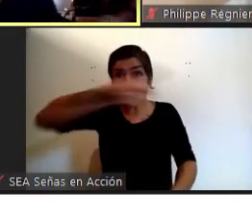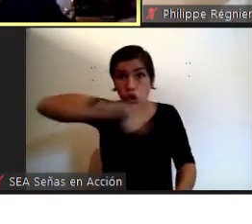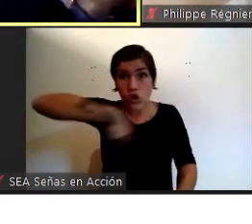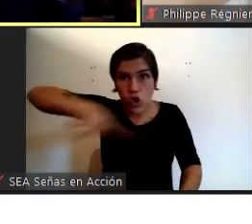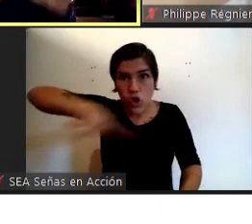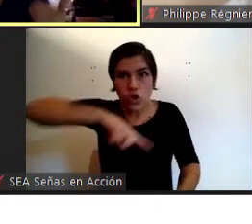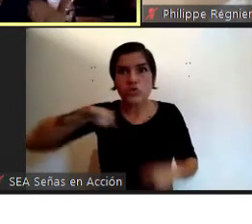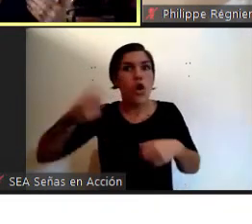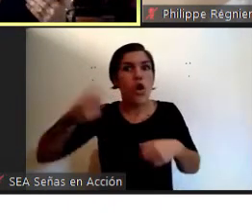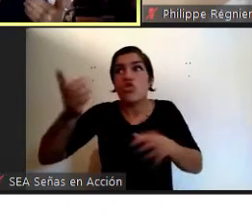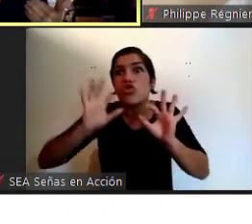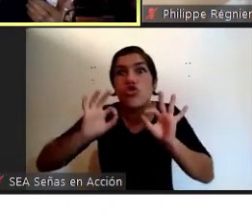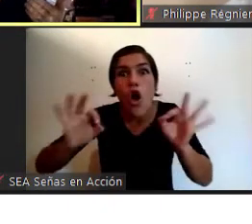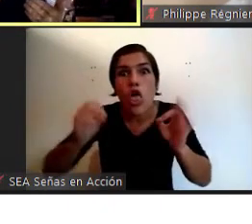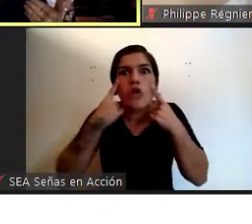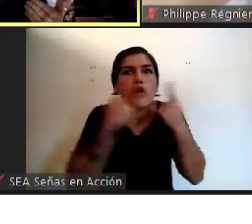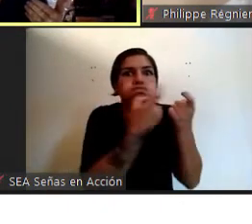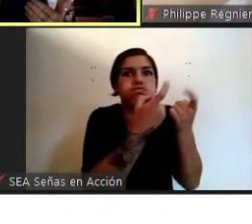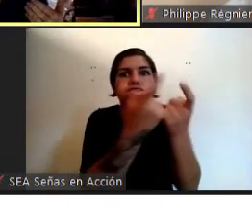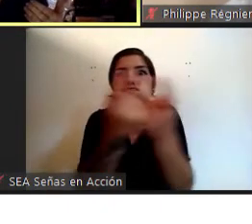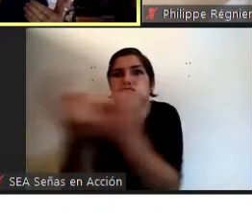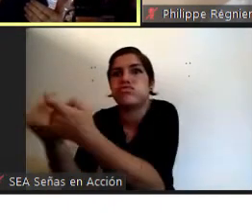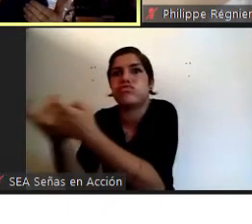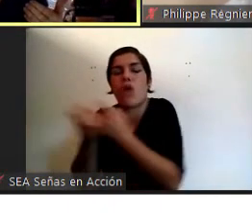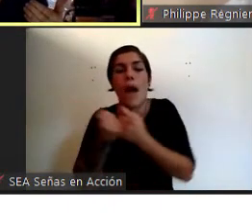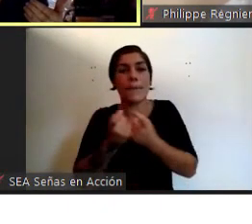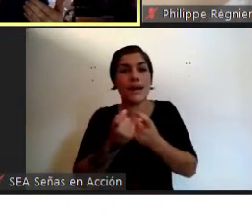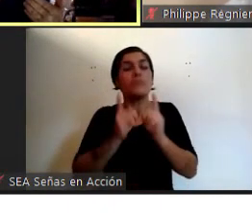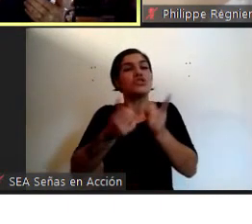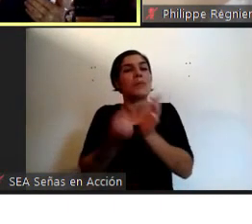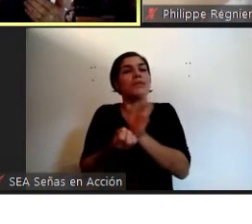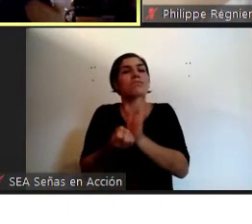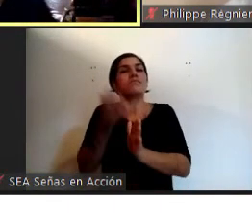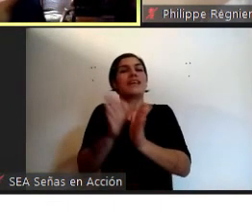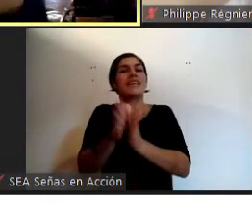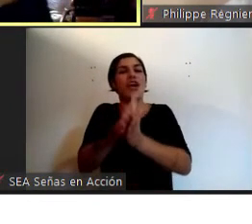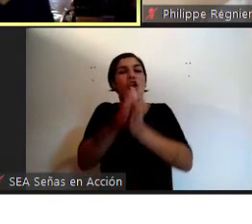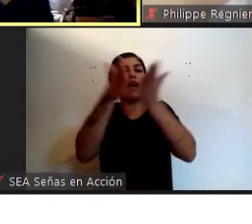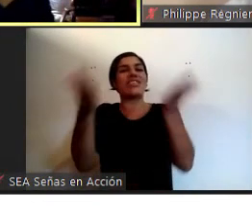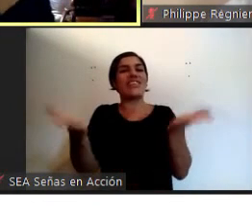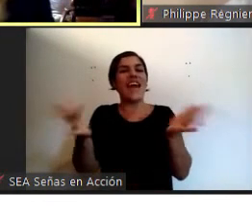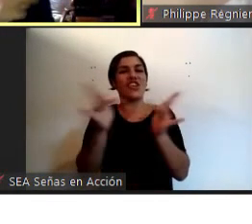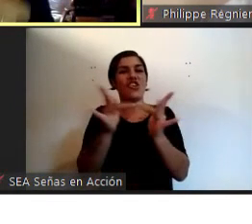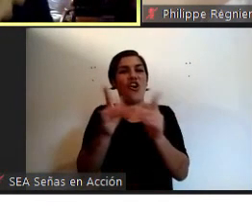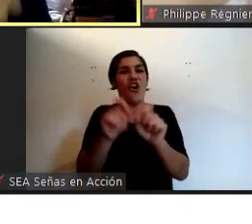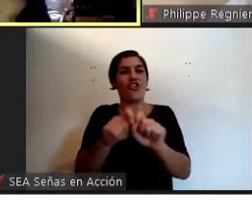subject matter, digital newspapers came about, and that